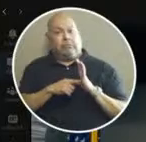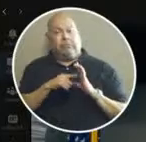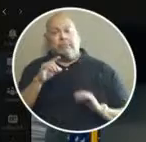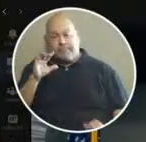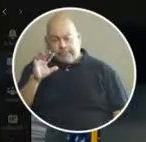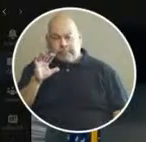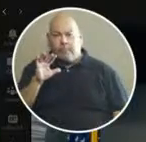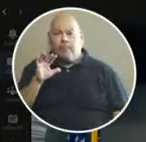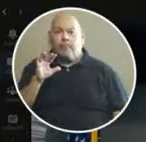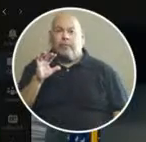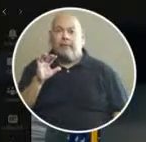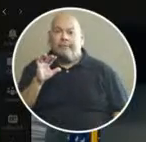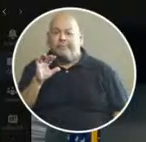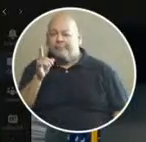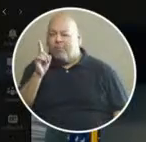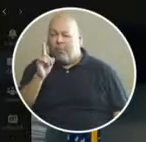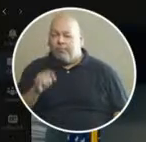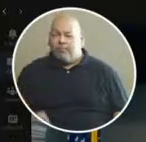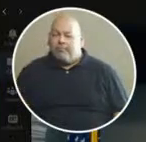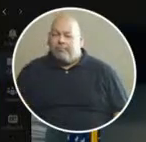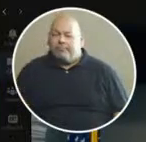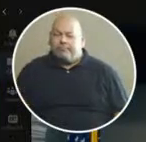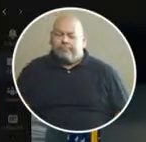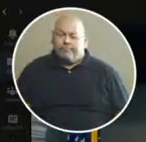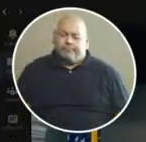putting in just a little bit.